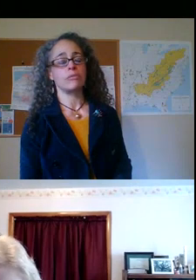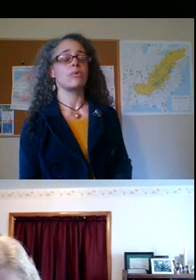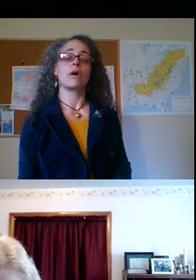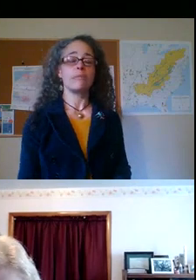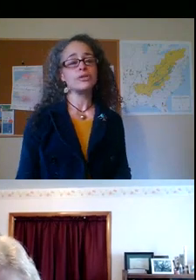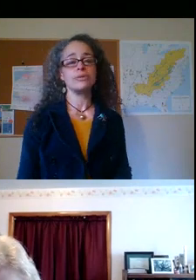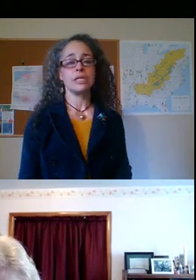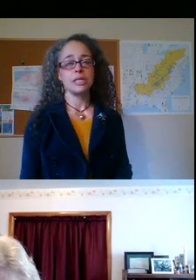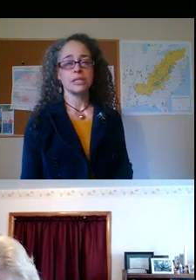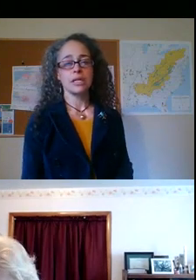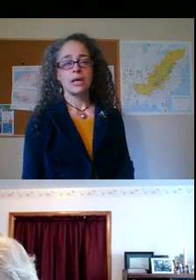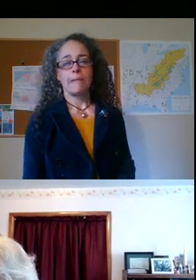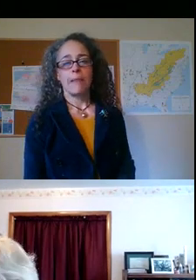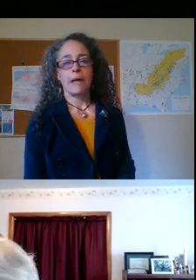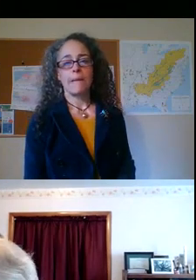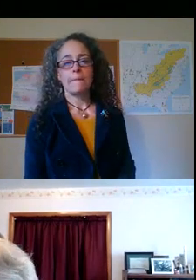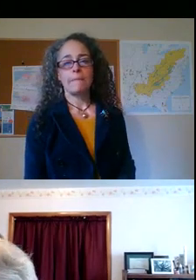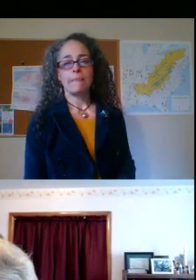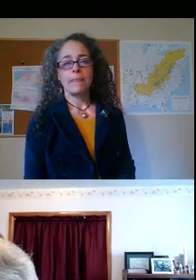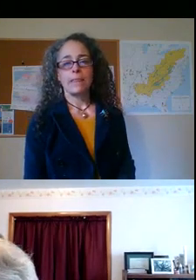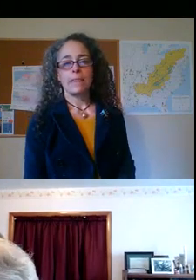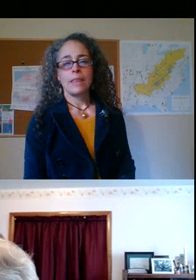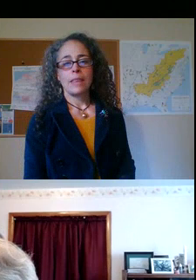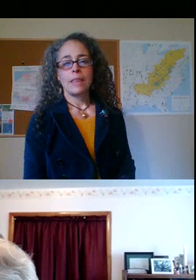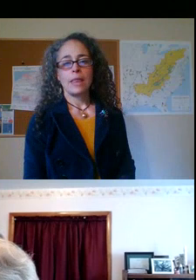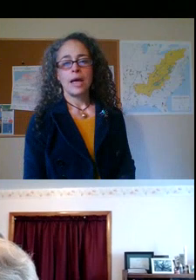challenges or opportunities.